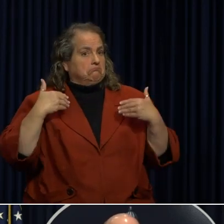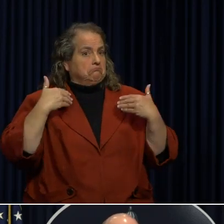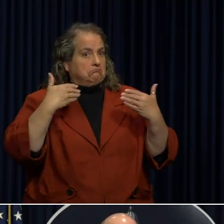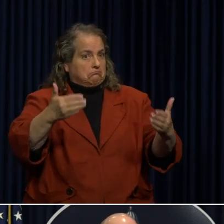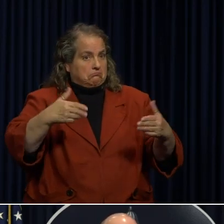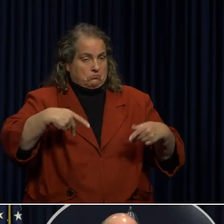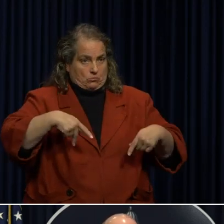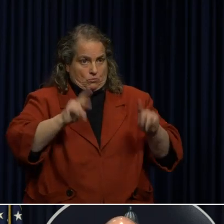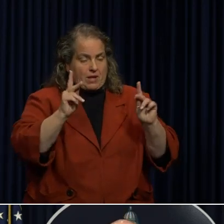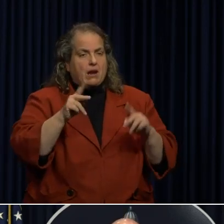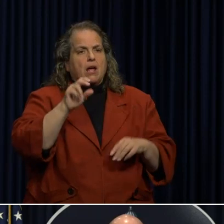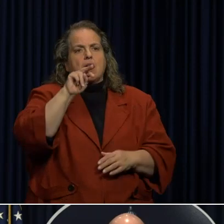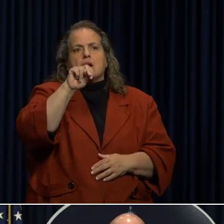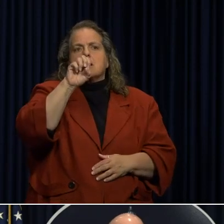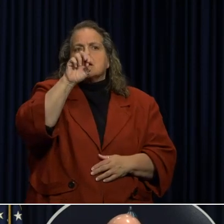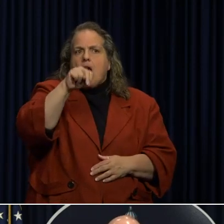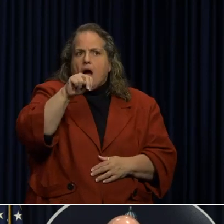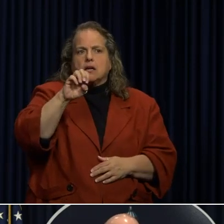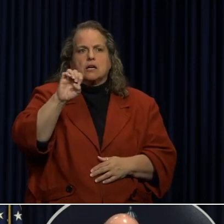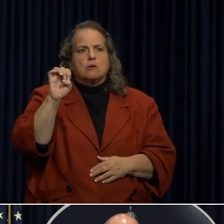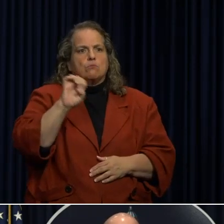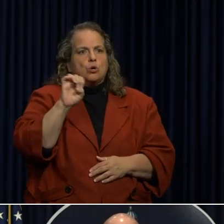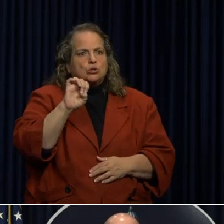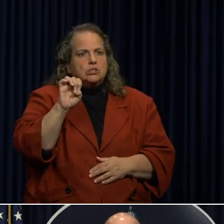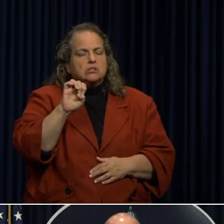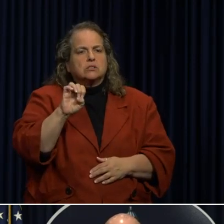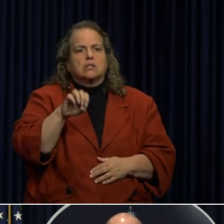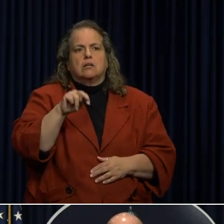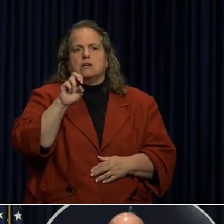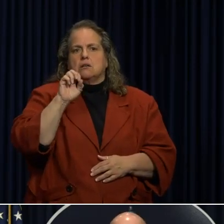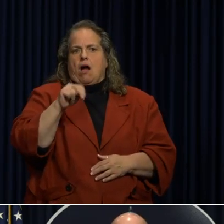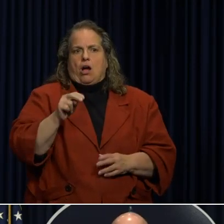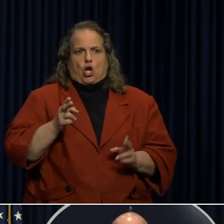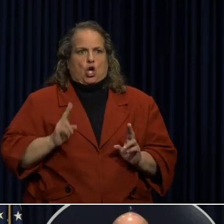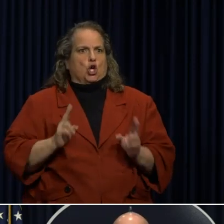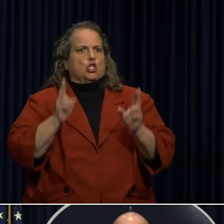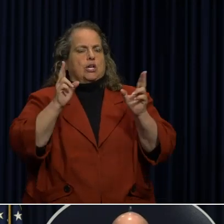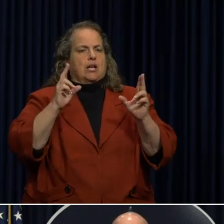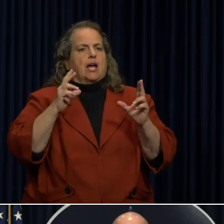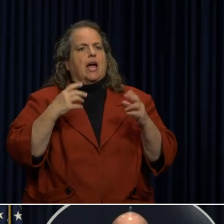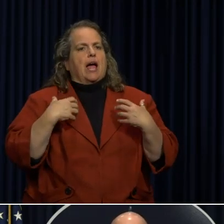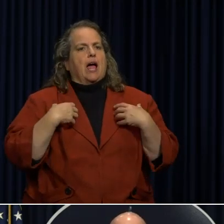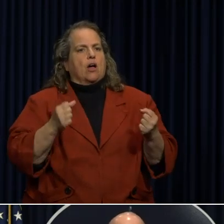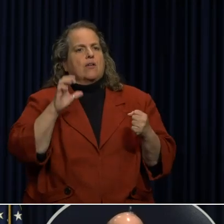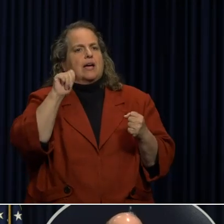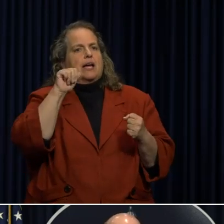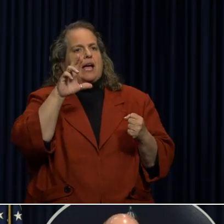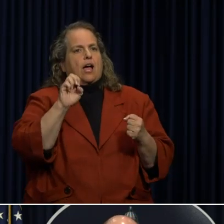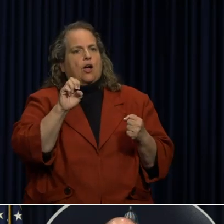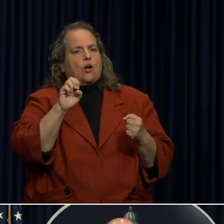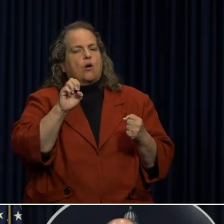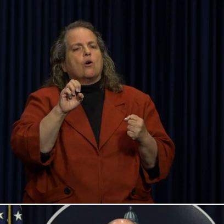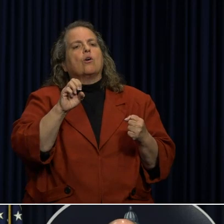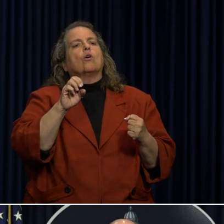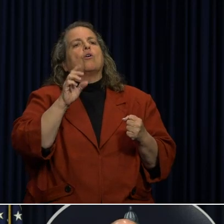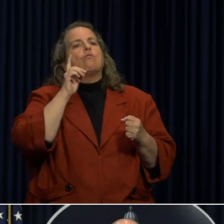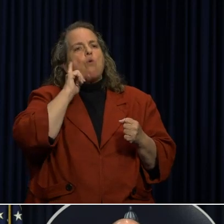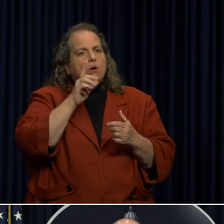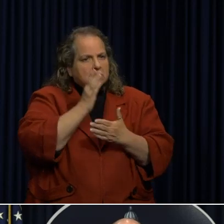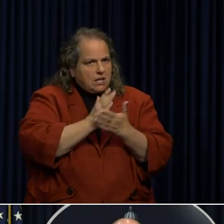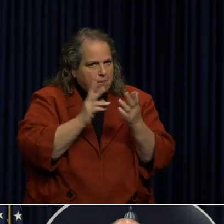non-emergent healthcare services. So this means we're going to resume regular medical services in certain settings for certain